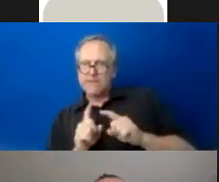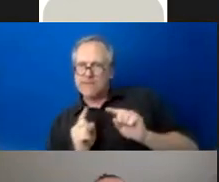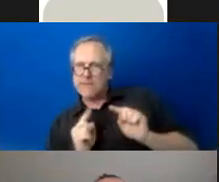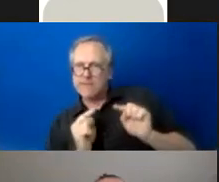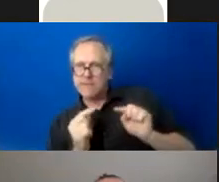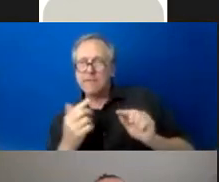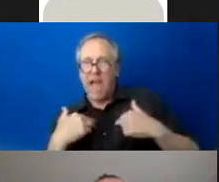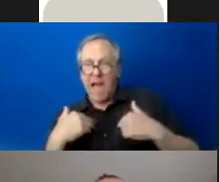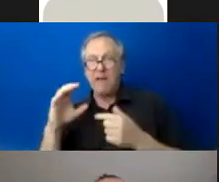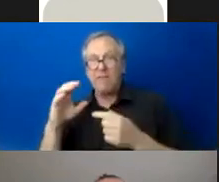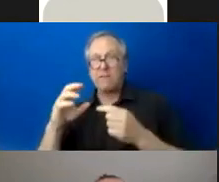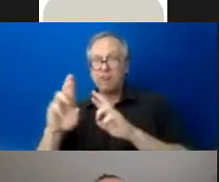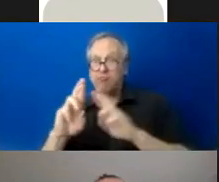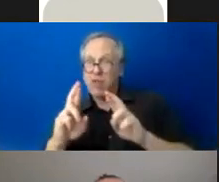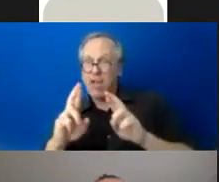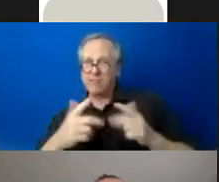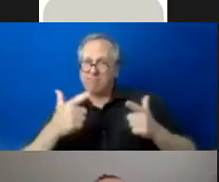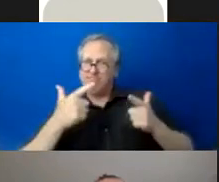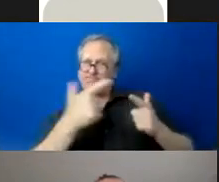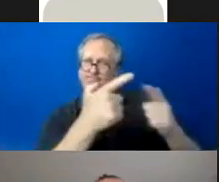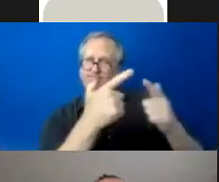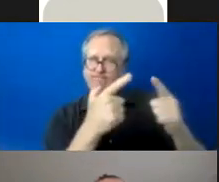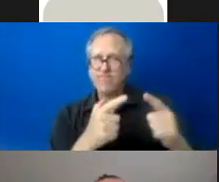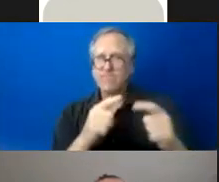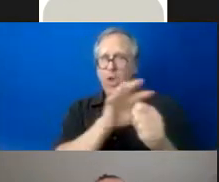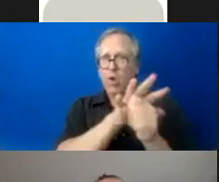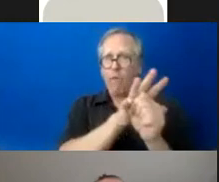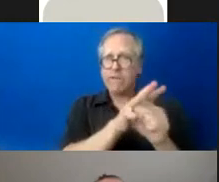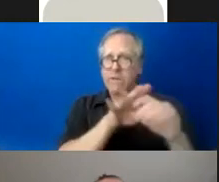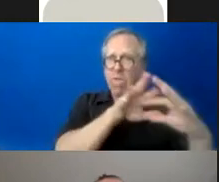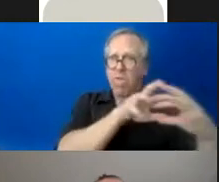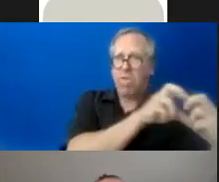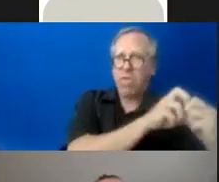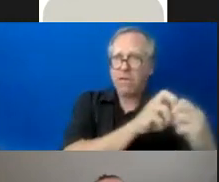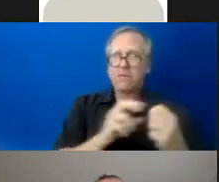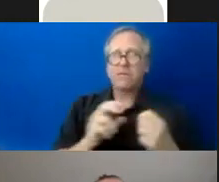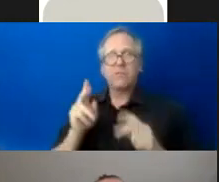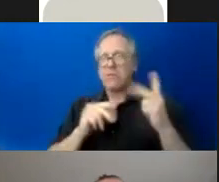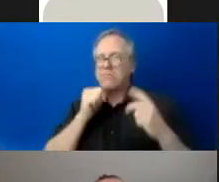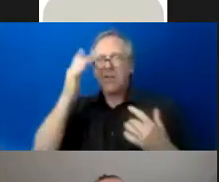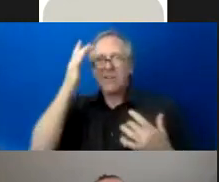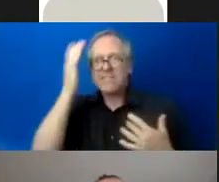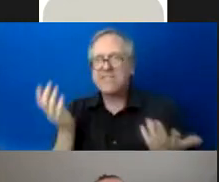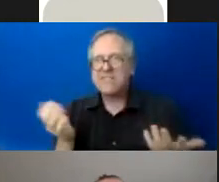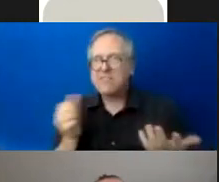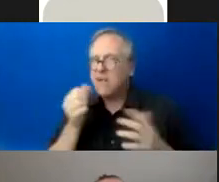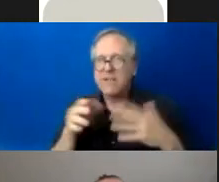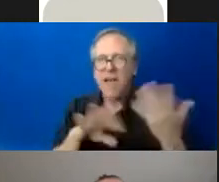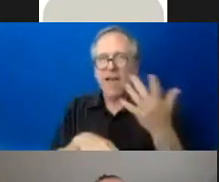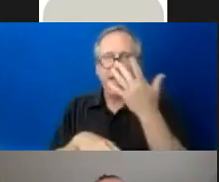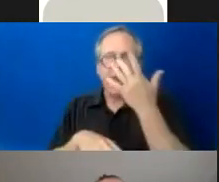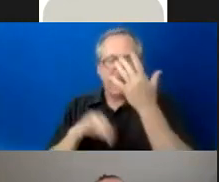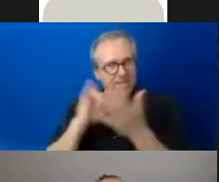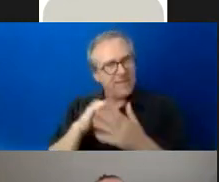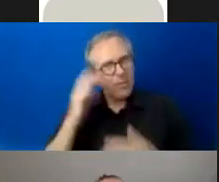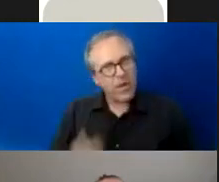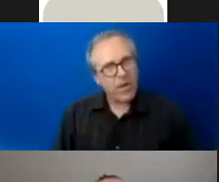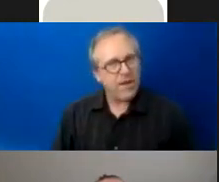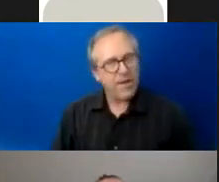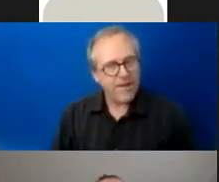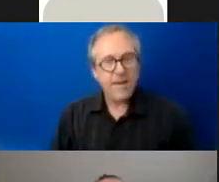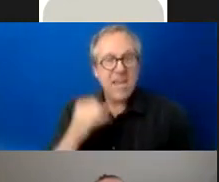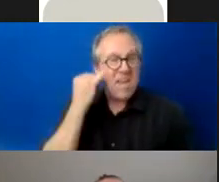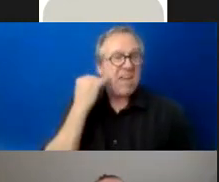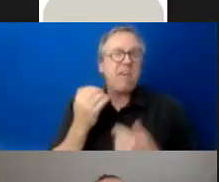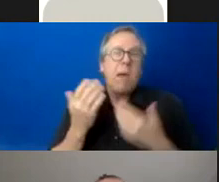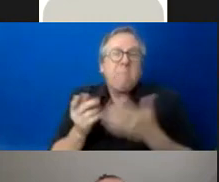fight off this virus. And that's why people aren't getting very sick. They're not dying. And if anything, they